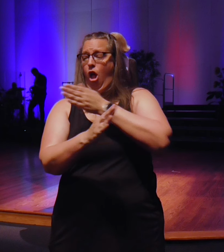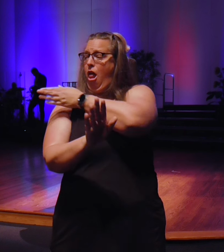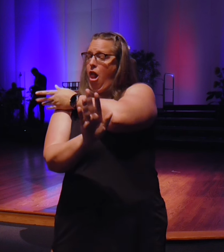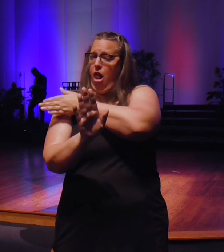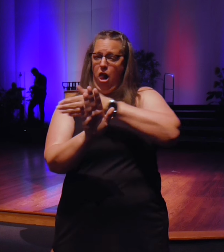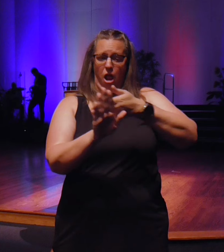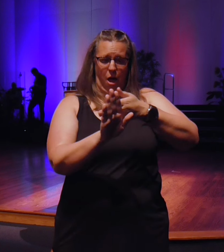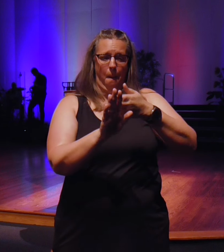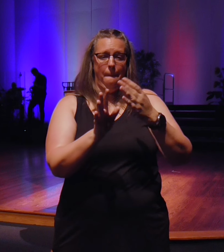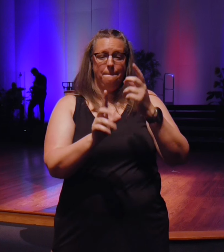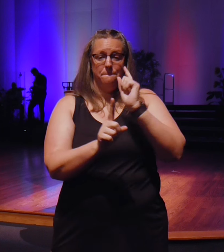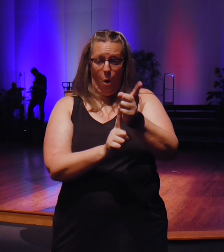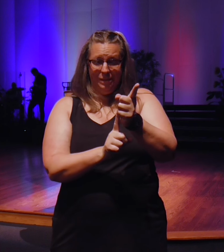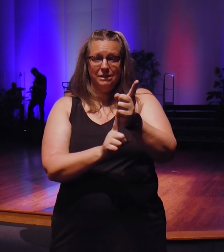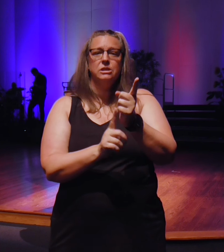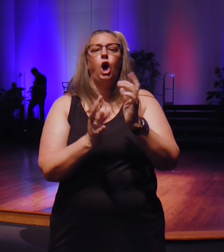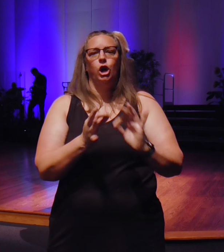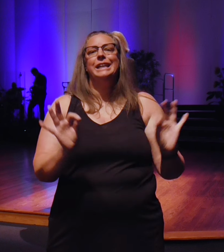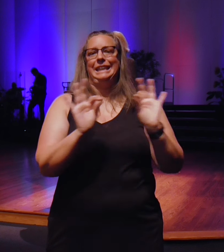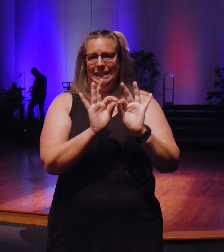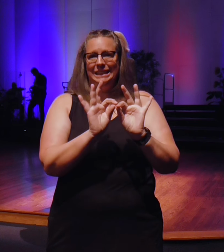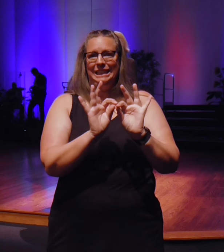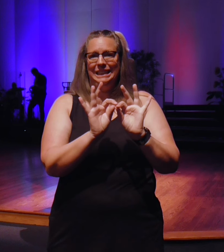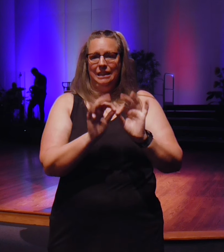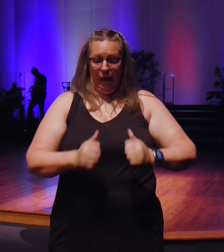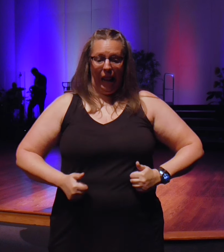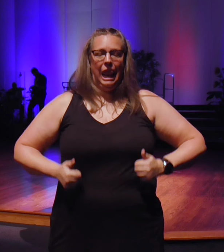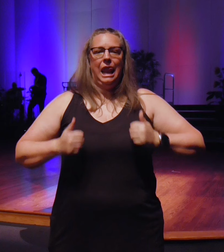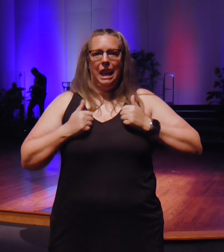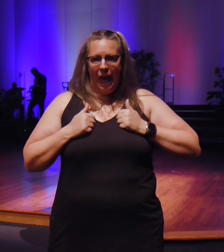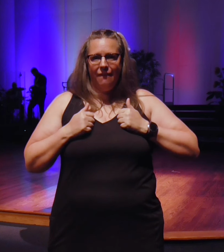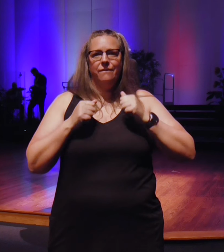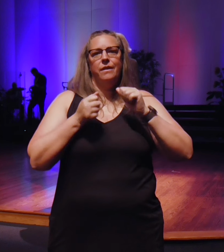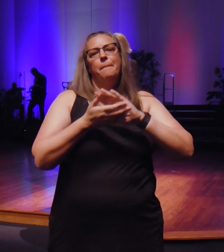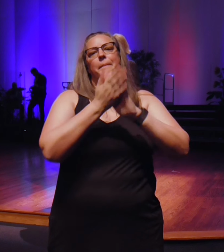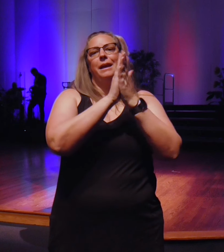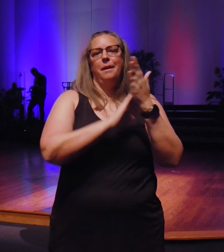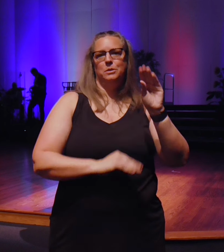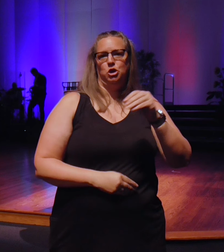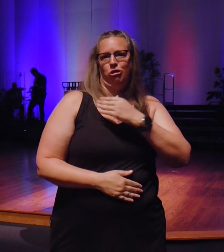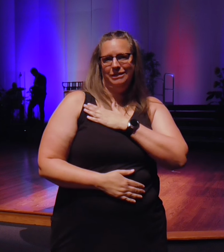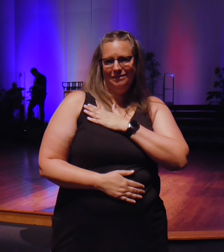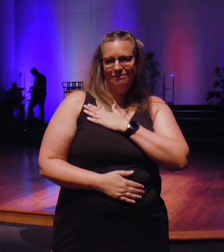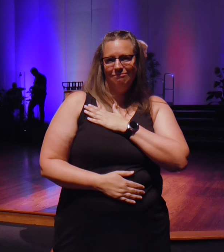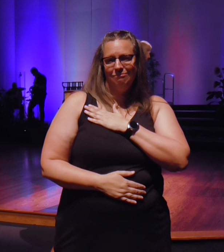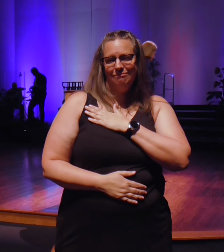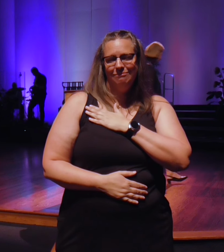key moments, and life itself is grace.